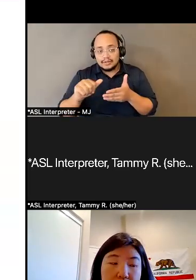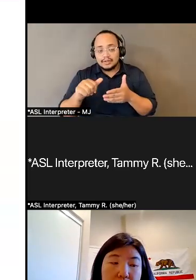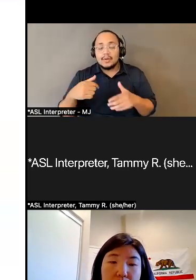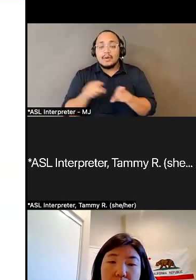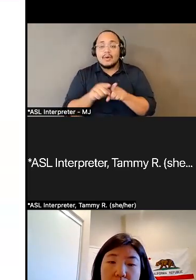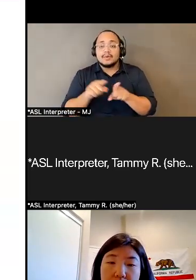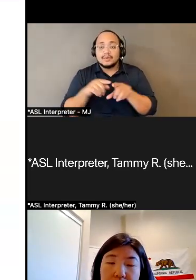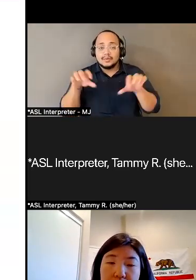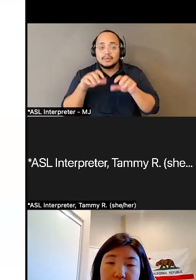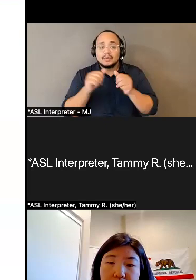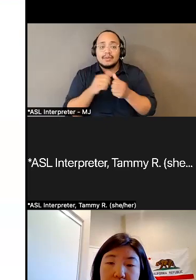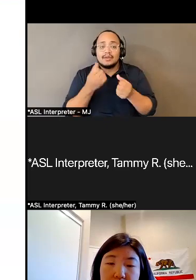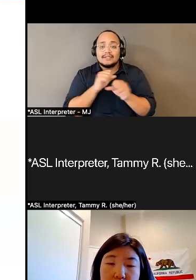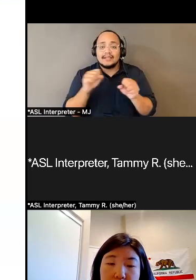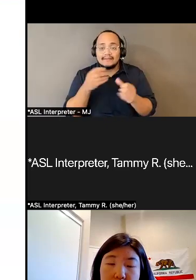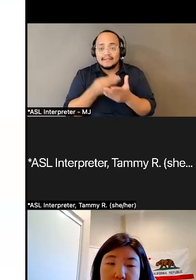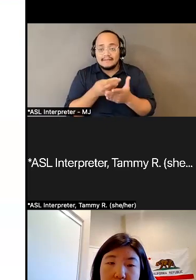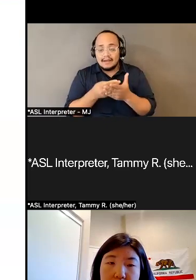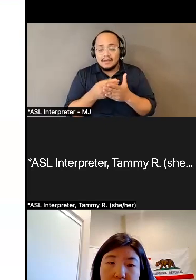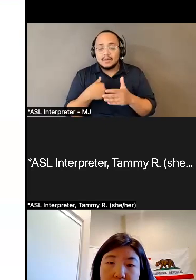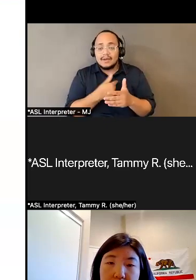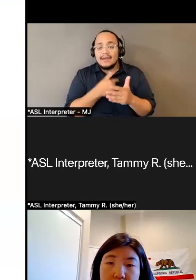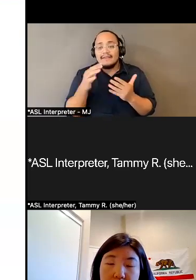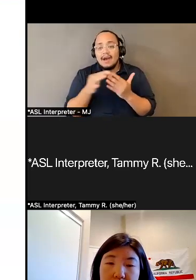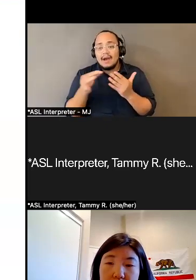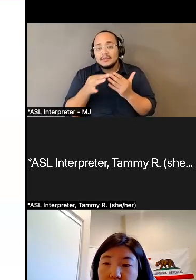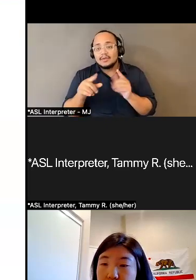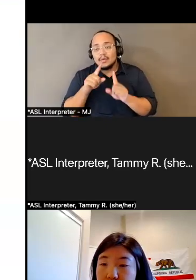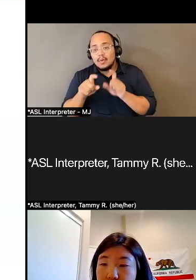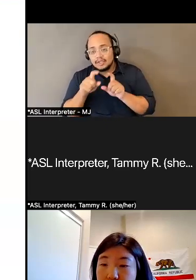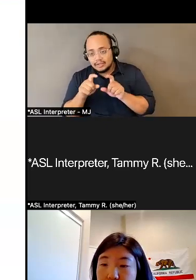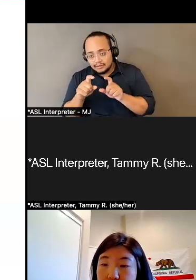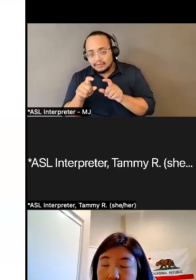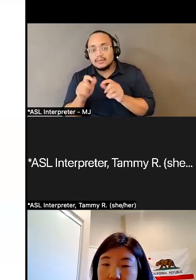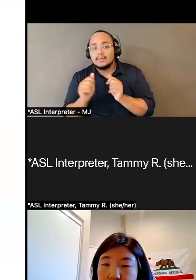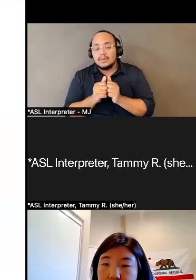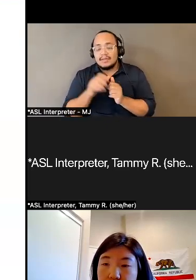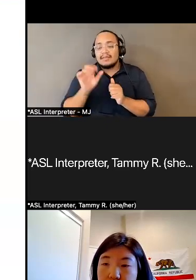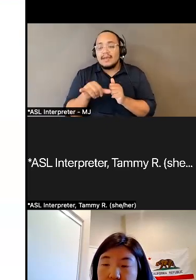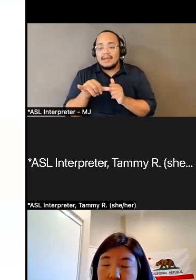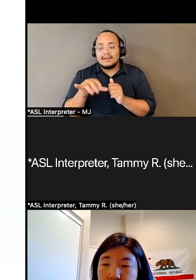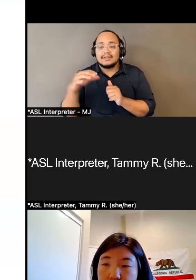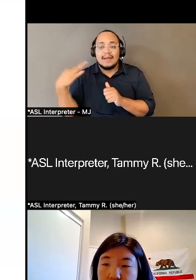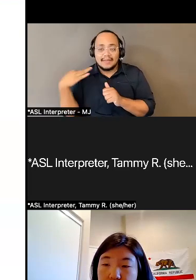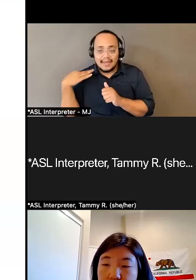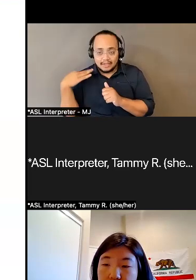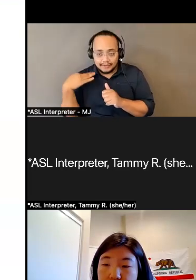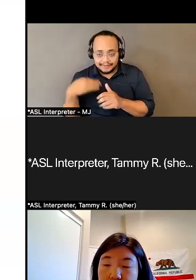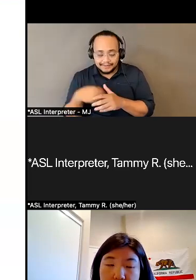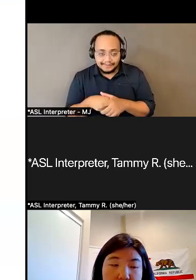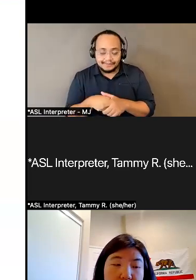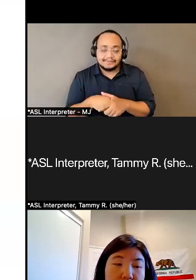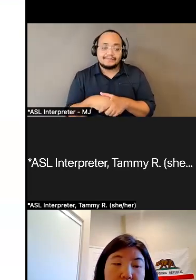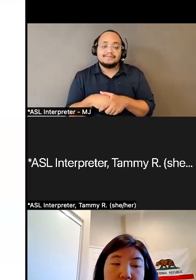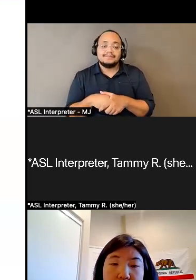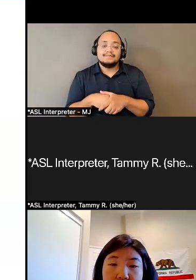also do with our safety fund is we have optional questions that go along with those 3 basic questions that survivors need to